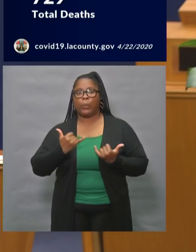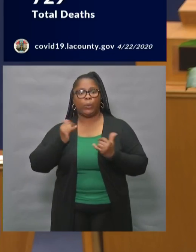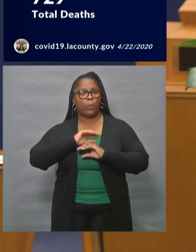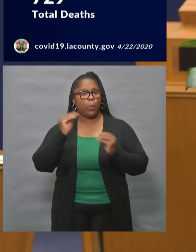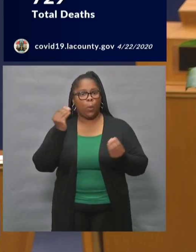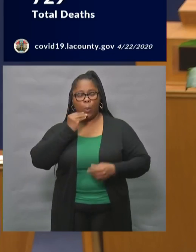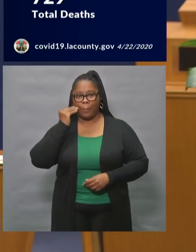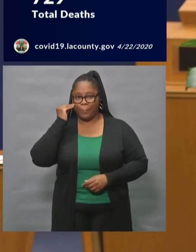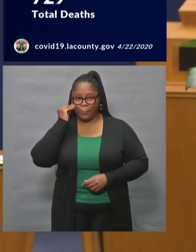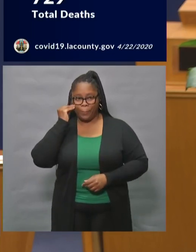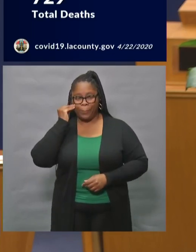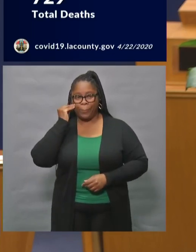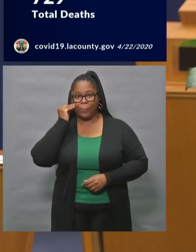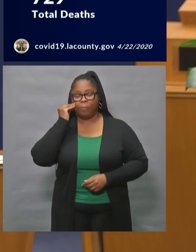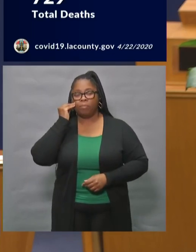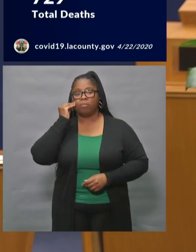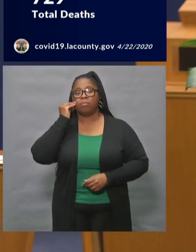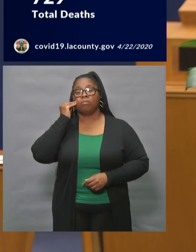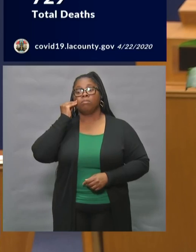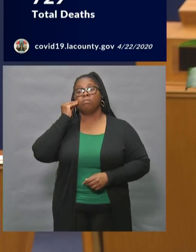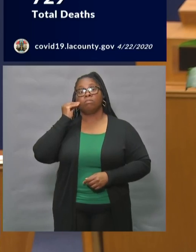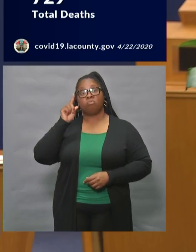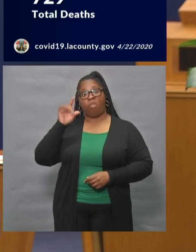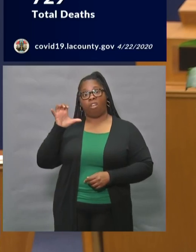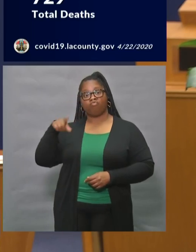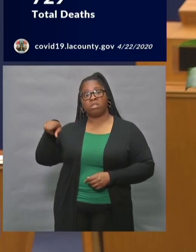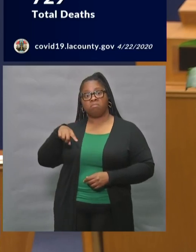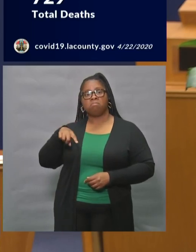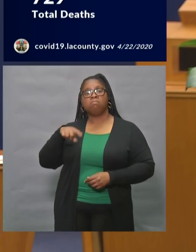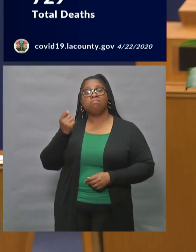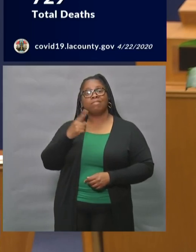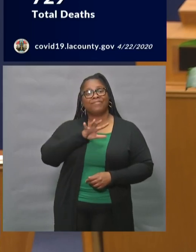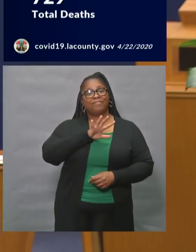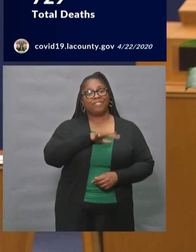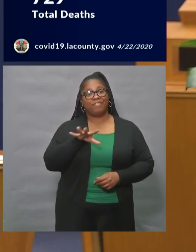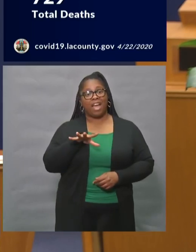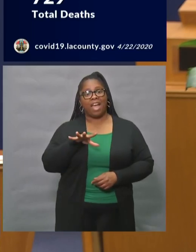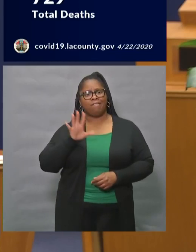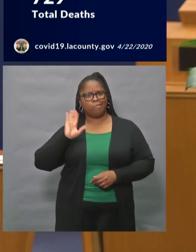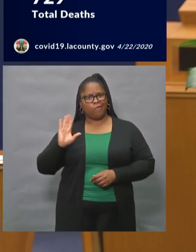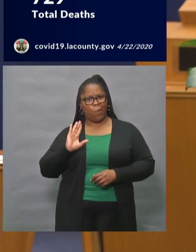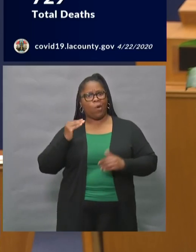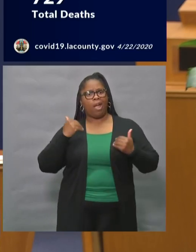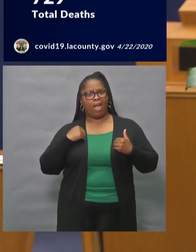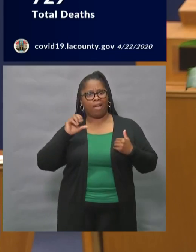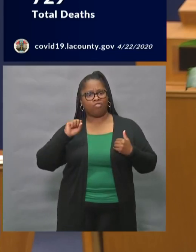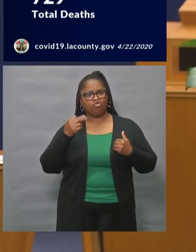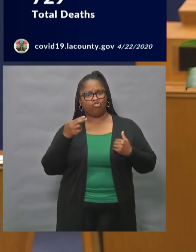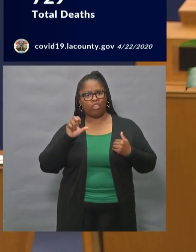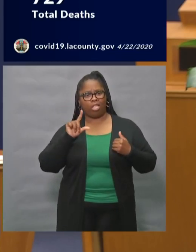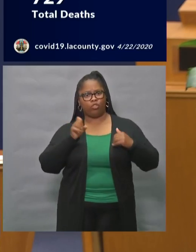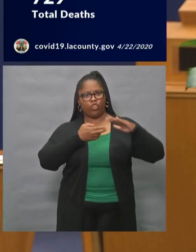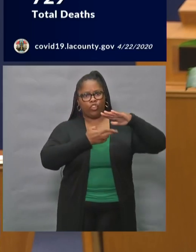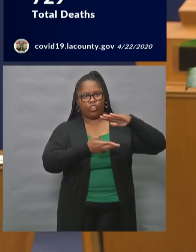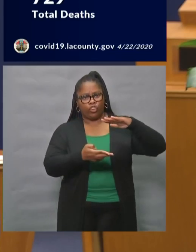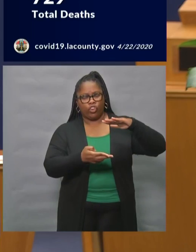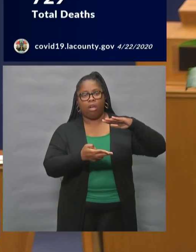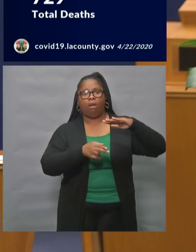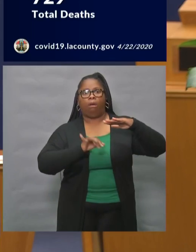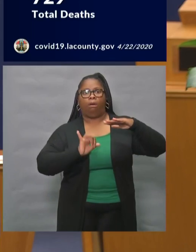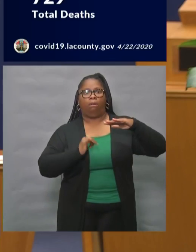homelessness. 55 of the people who were experiencing homelessness were sheltered, and they are now